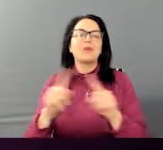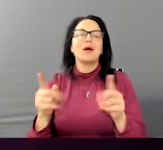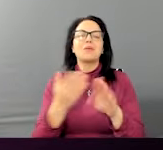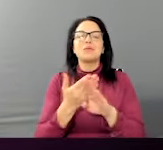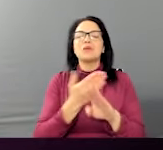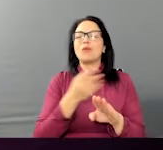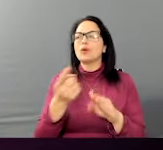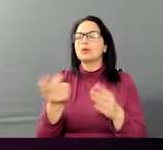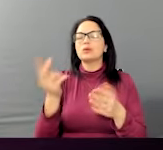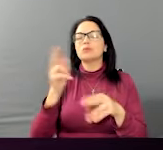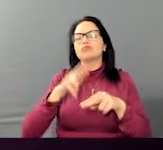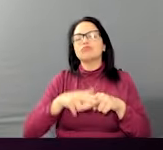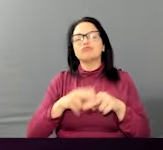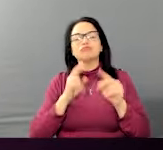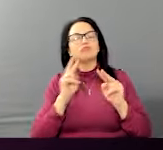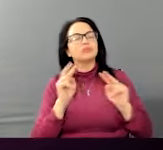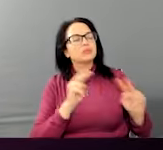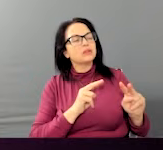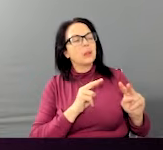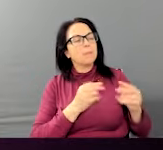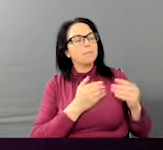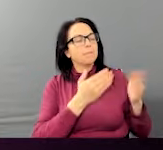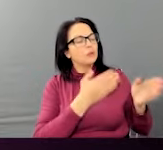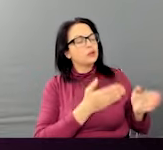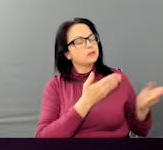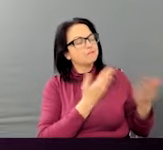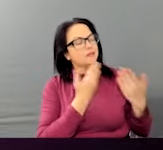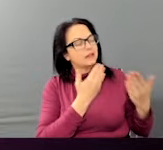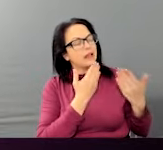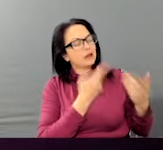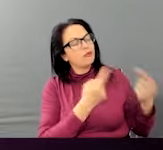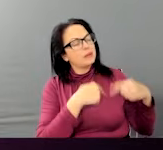down, turn to the person next to you and thank them for coming to the conference.